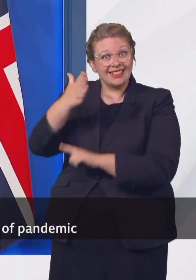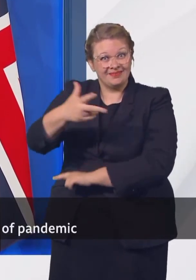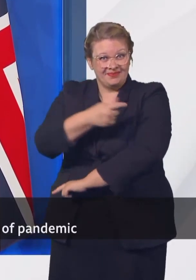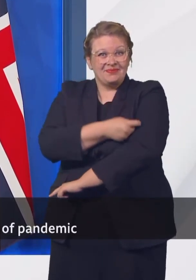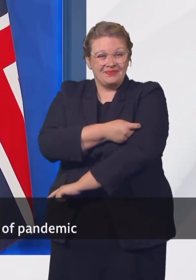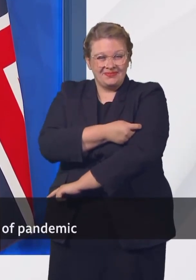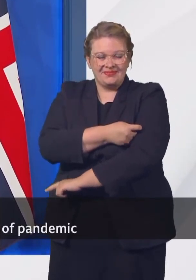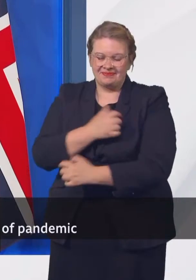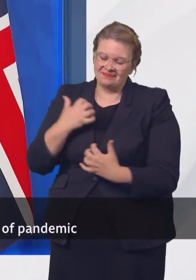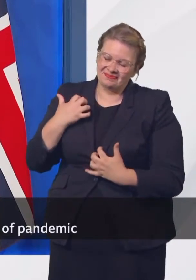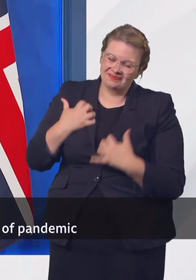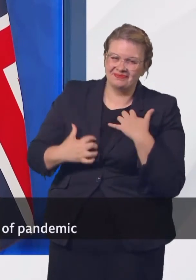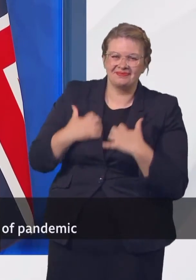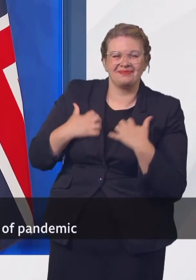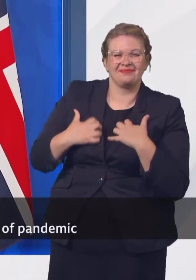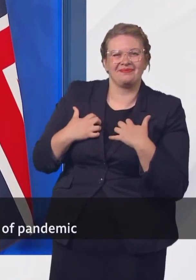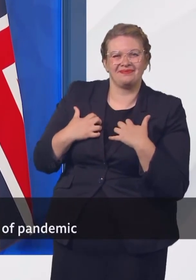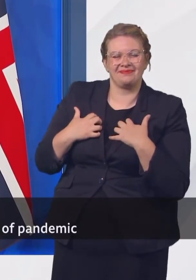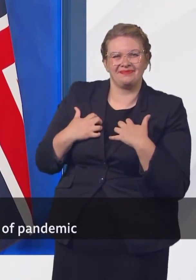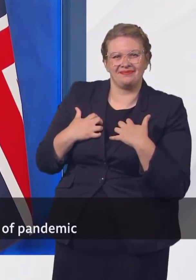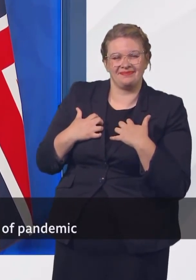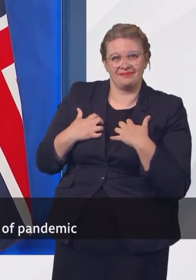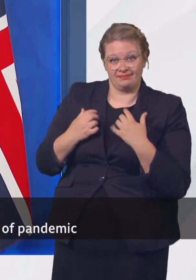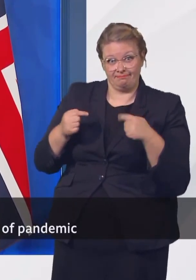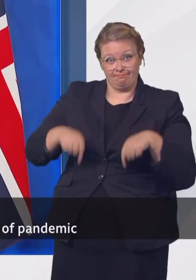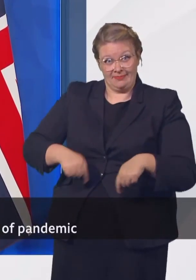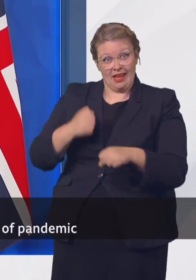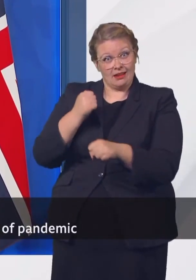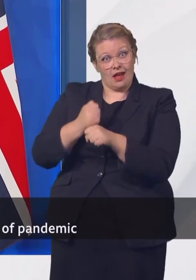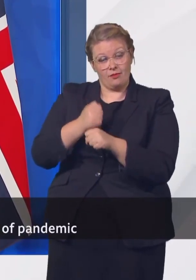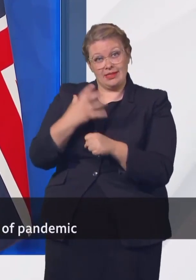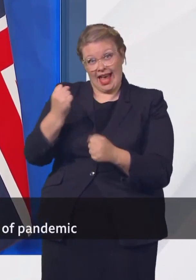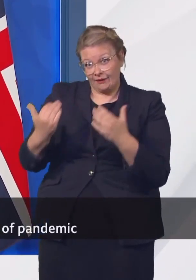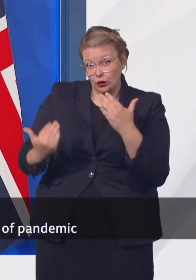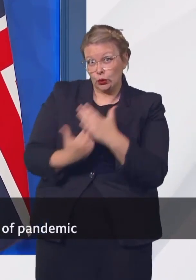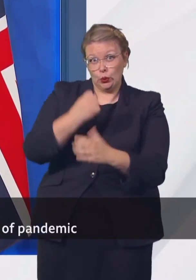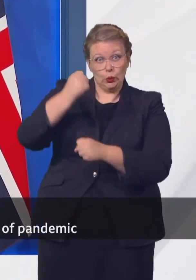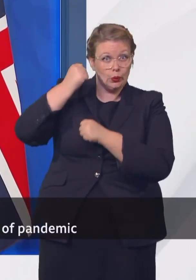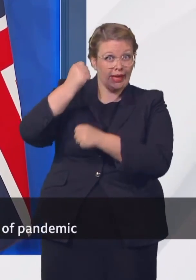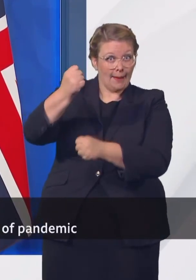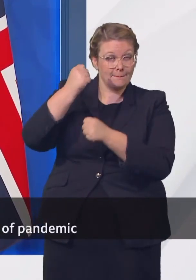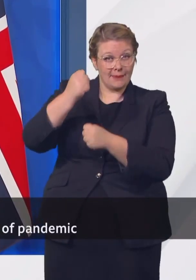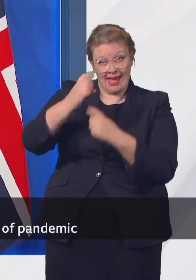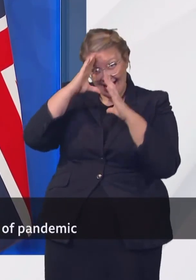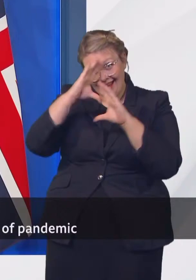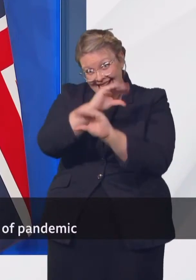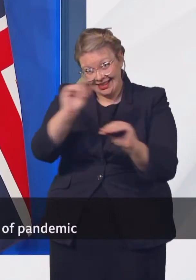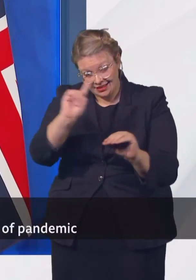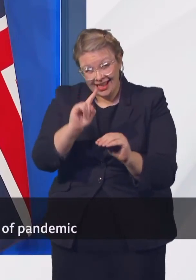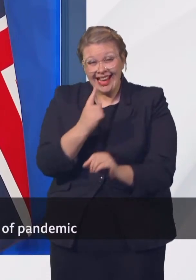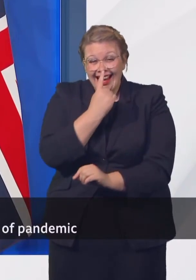In the words of our new campaign, every vaccination brings us hope.